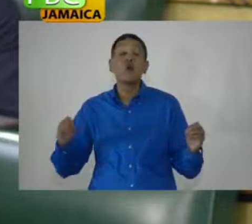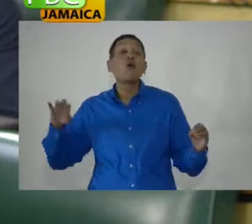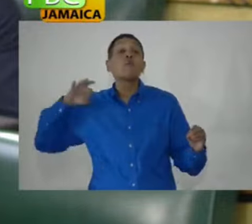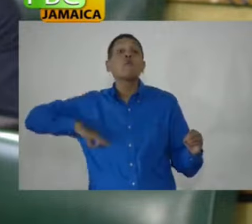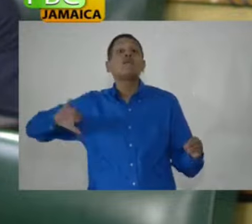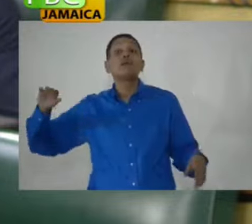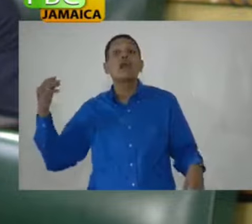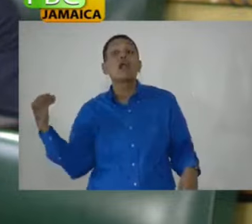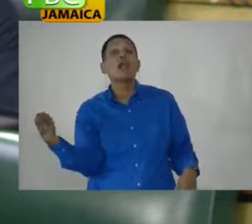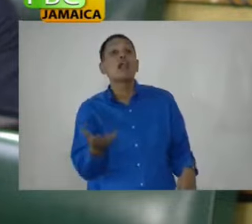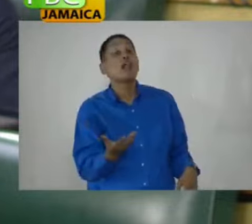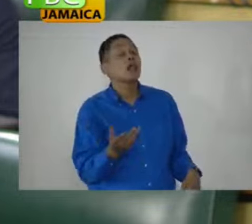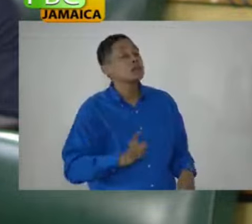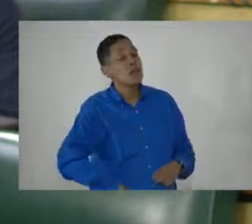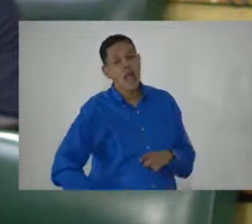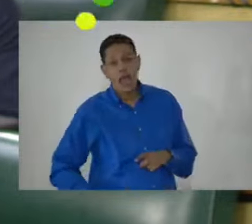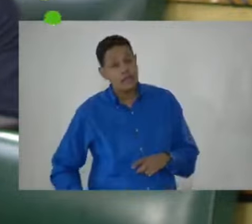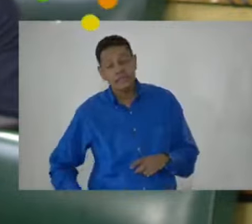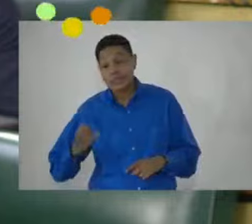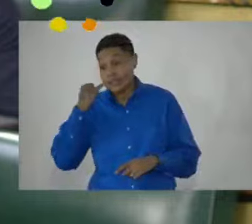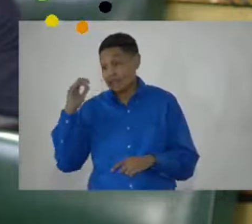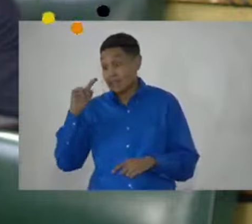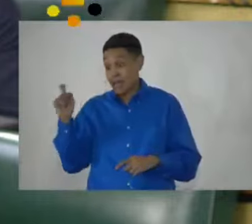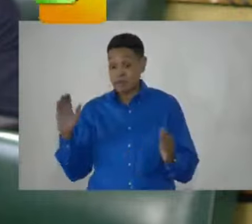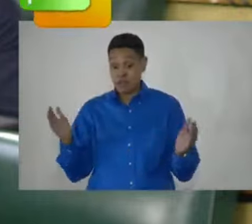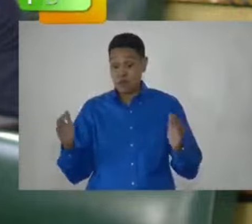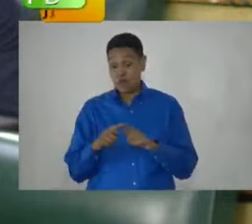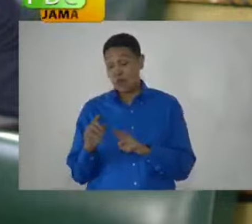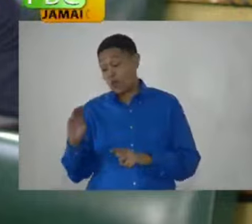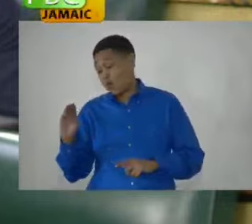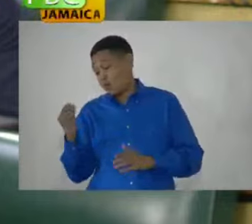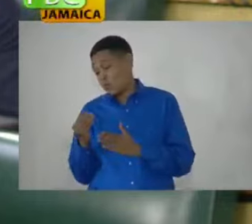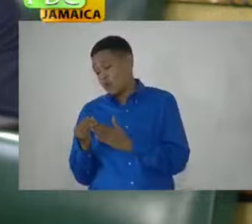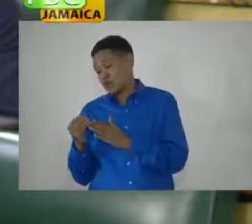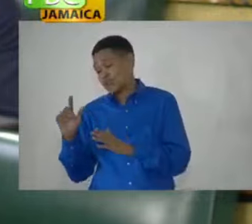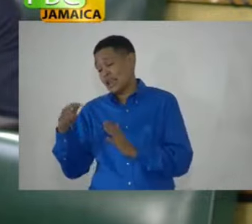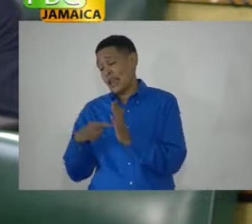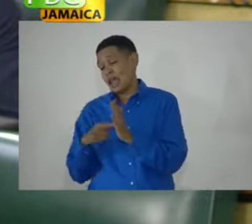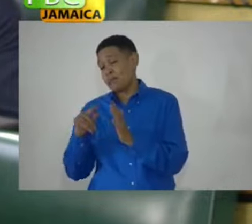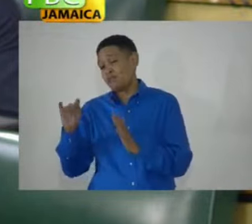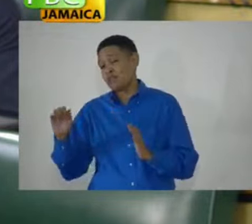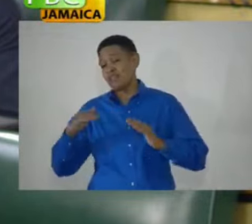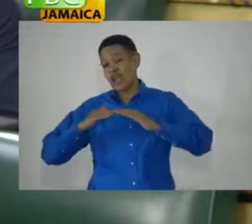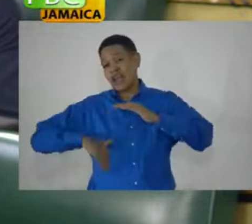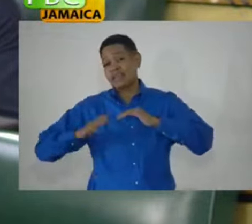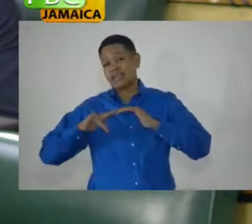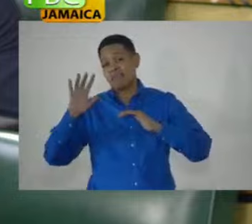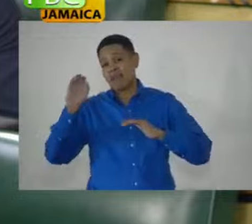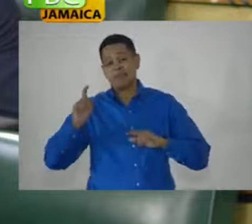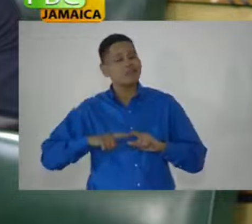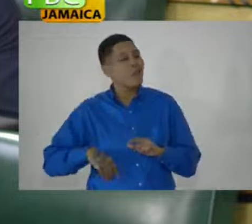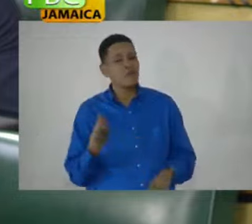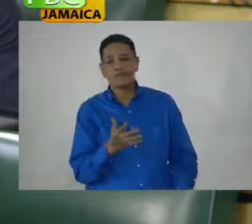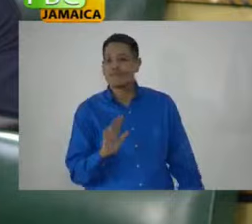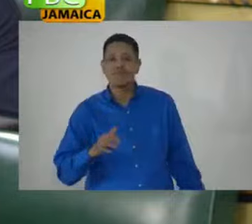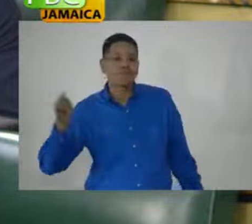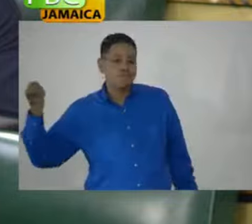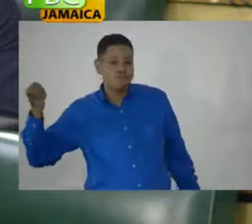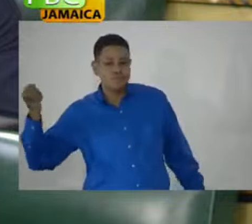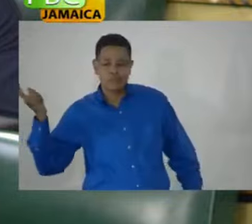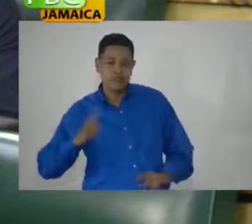distributed if the capital to monetary liability ratio is less than 5%. In fact, Madam